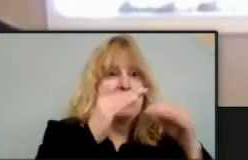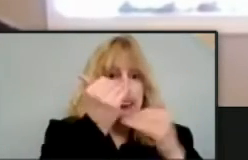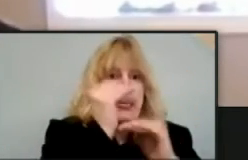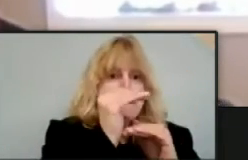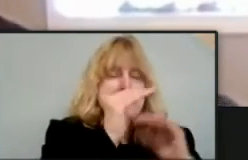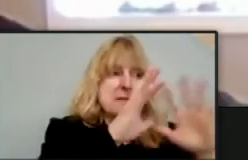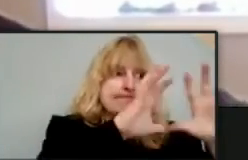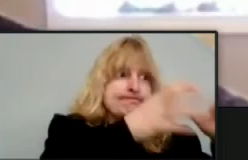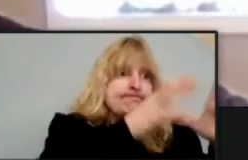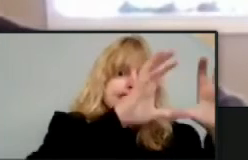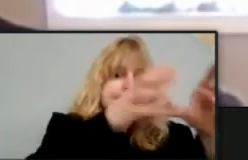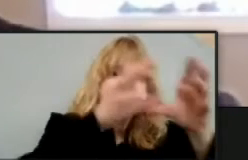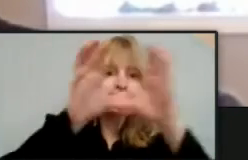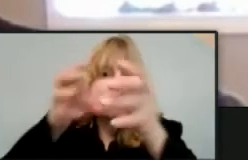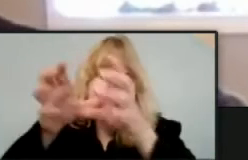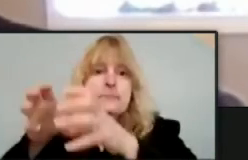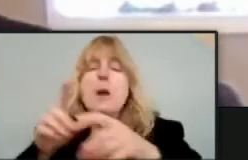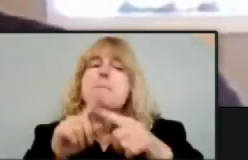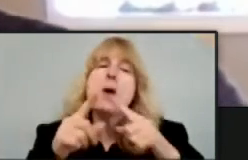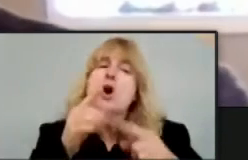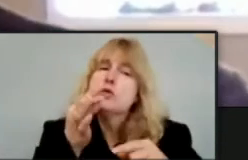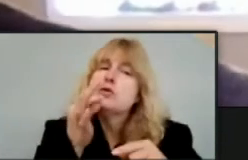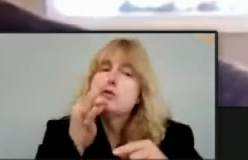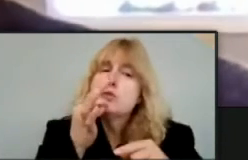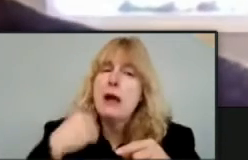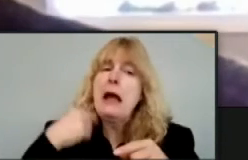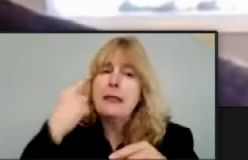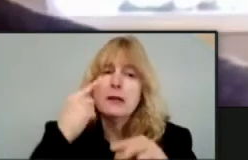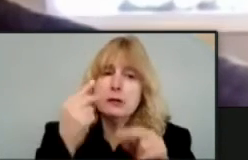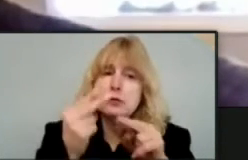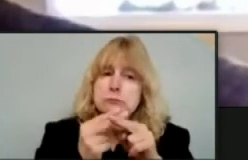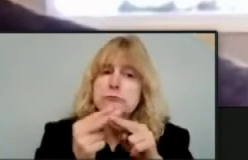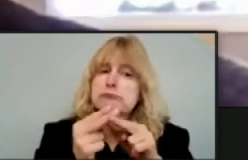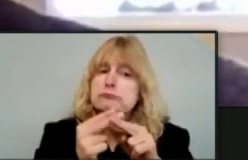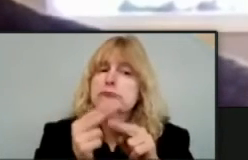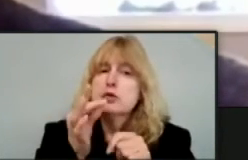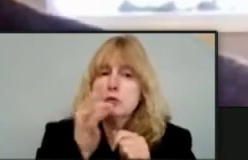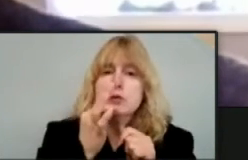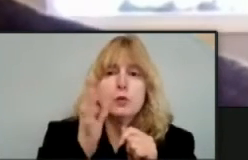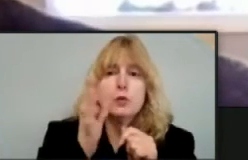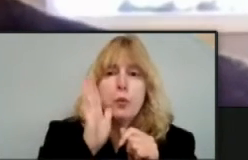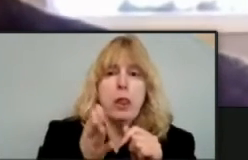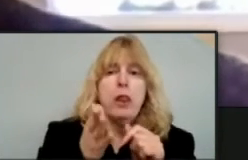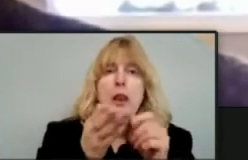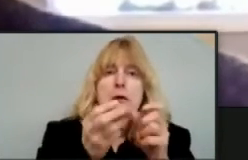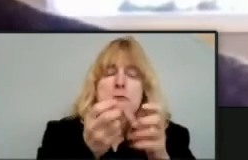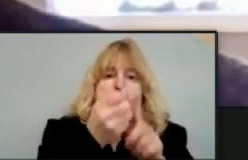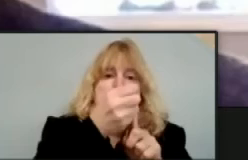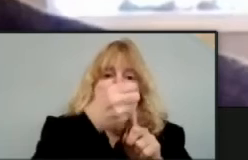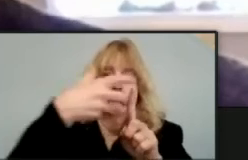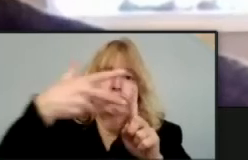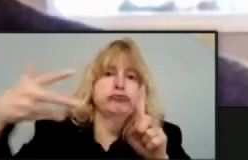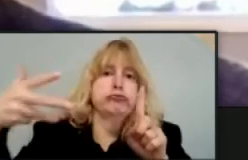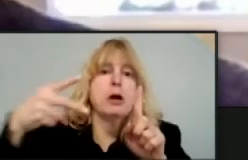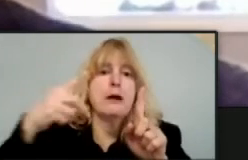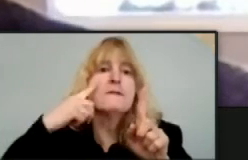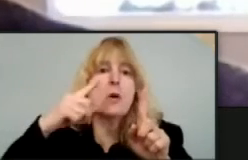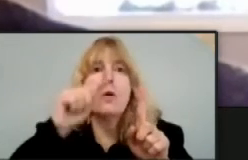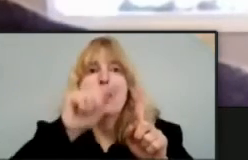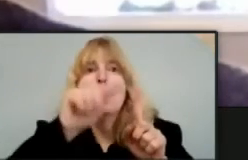But I think it'll be short behind. I'm hoping that we can expand it to other essential workers that we feel are